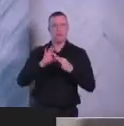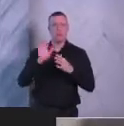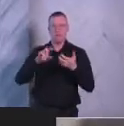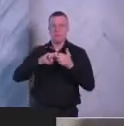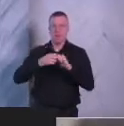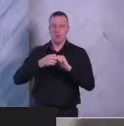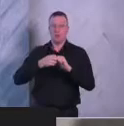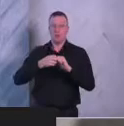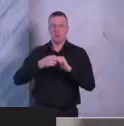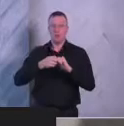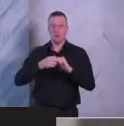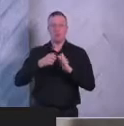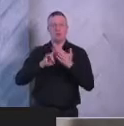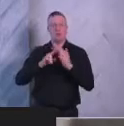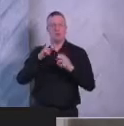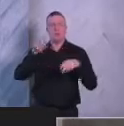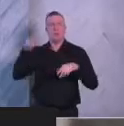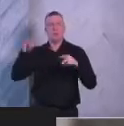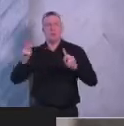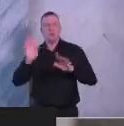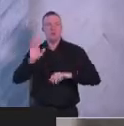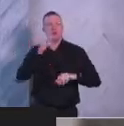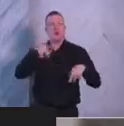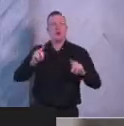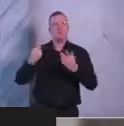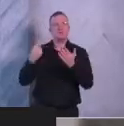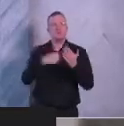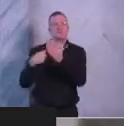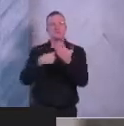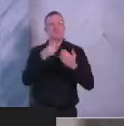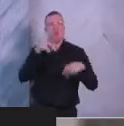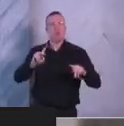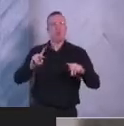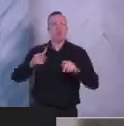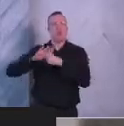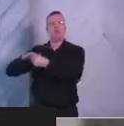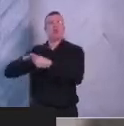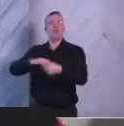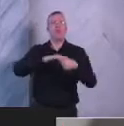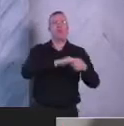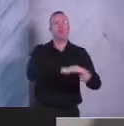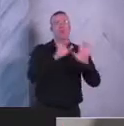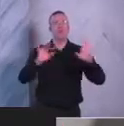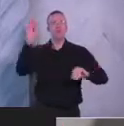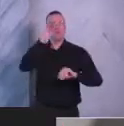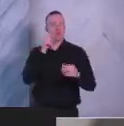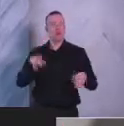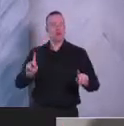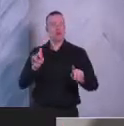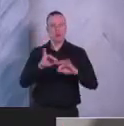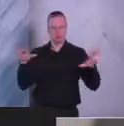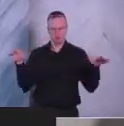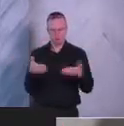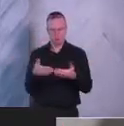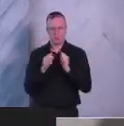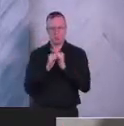that we are not allowing actual discourse and the ability to have diverse opinions, and we're being funneled